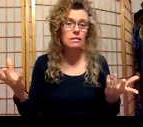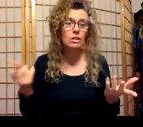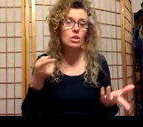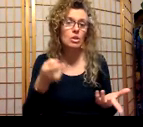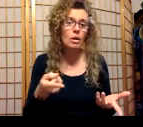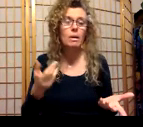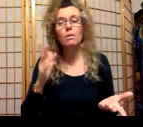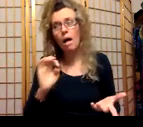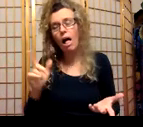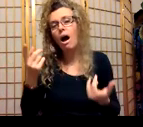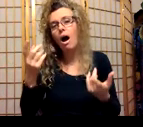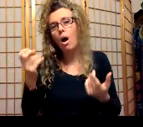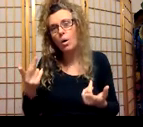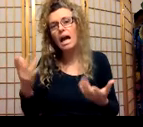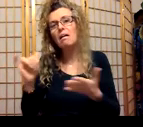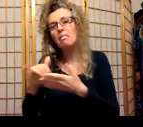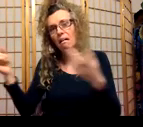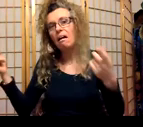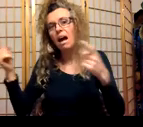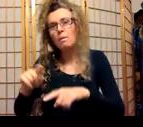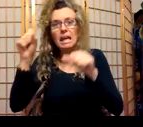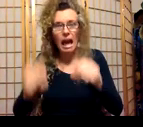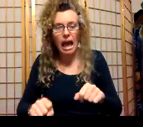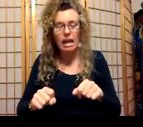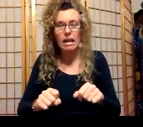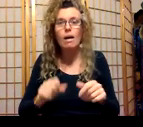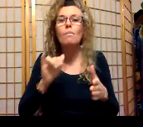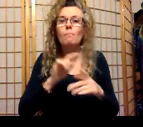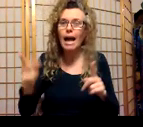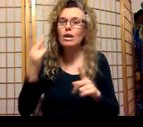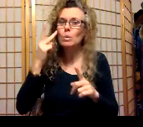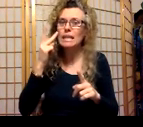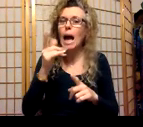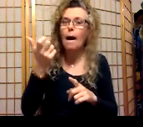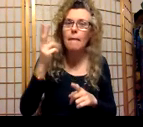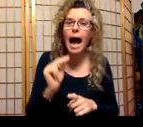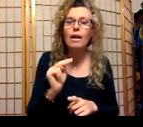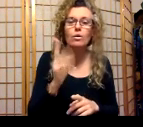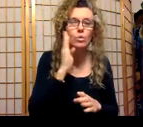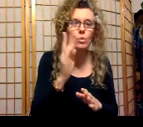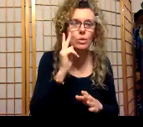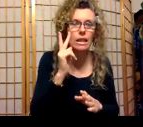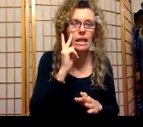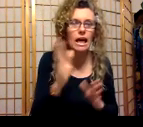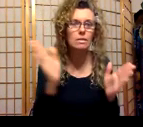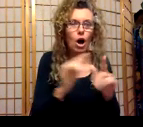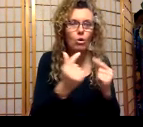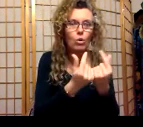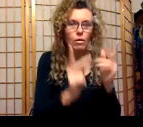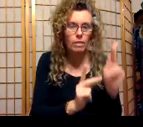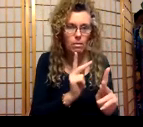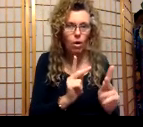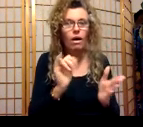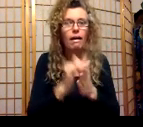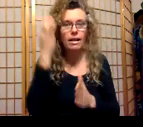been, well, okay, such can happen, but it follows a pattern. You see a small group of people. That's why